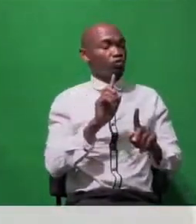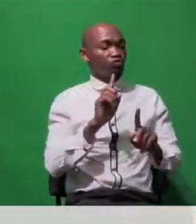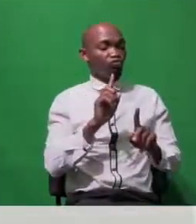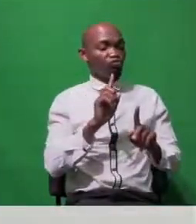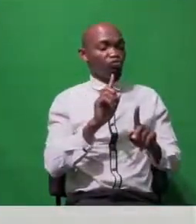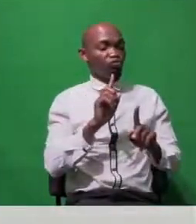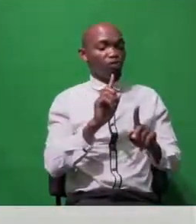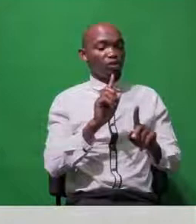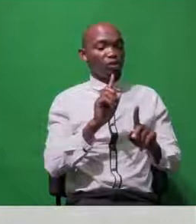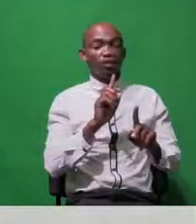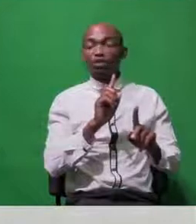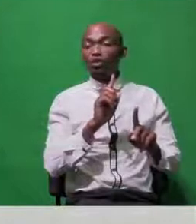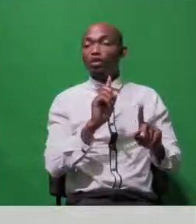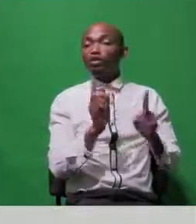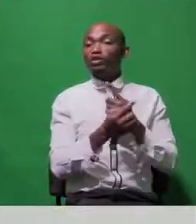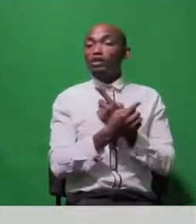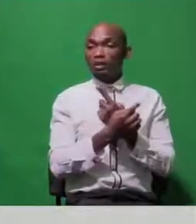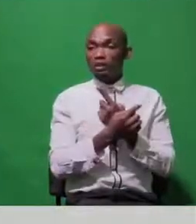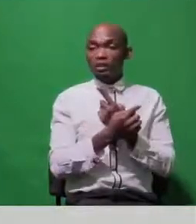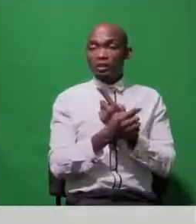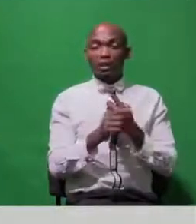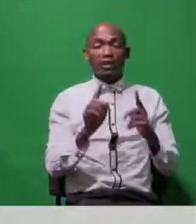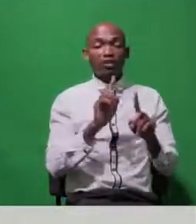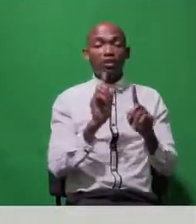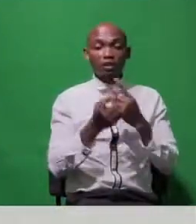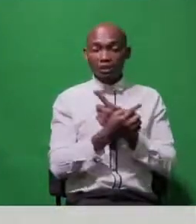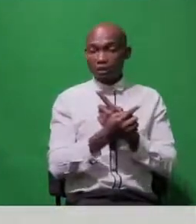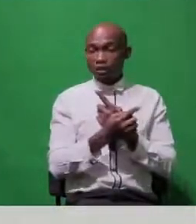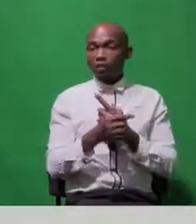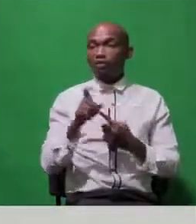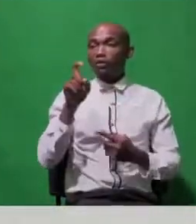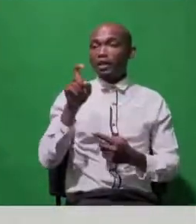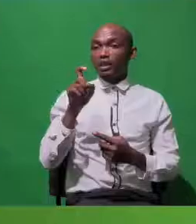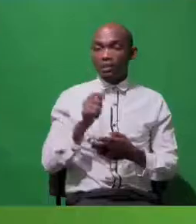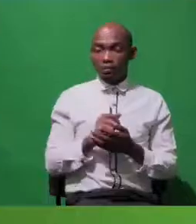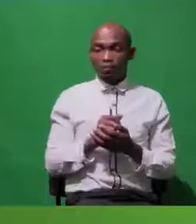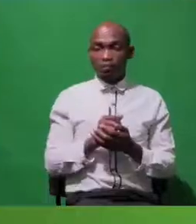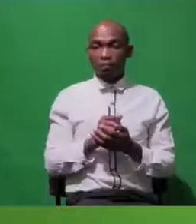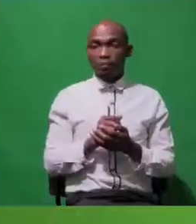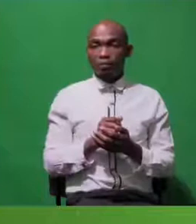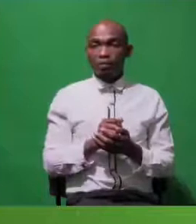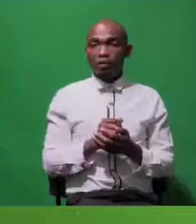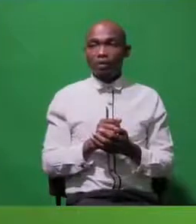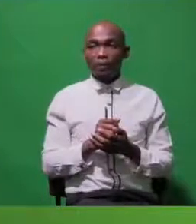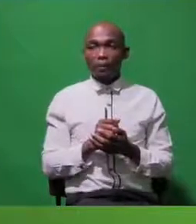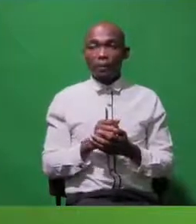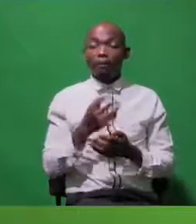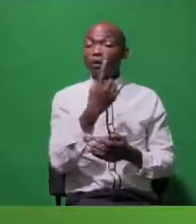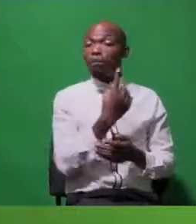value. The only change is for X value. So the number 1, the